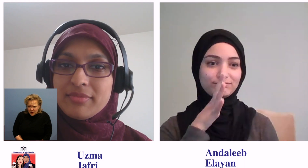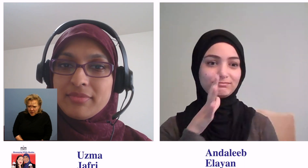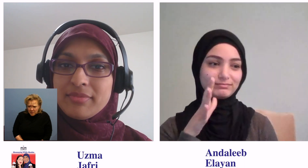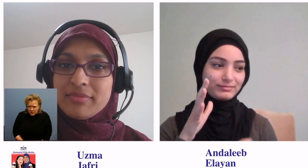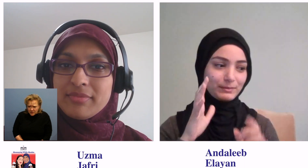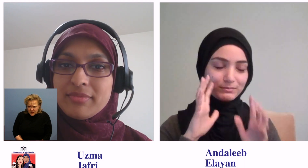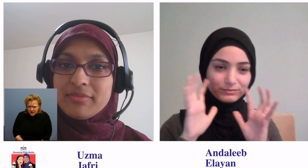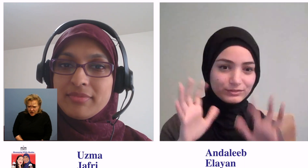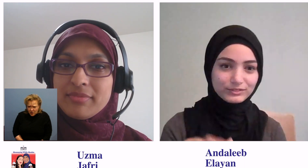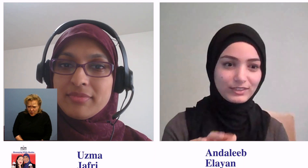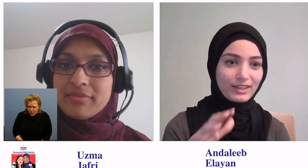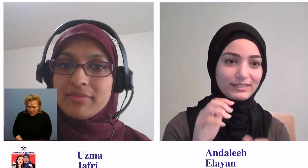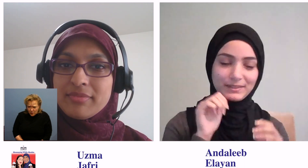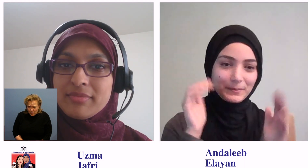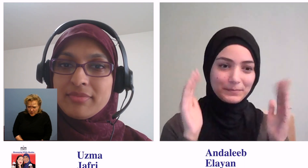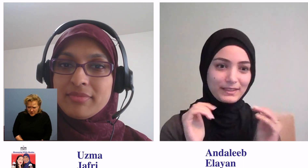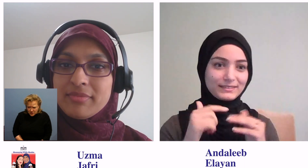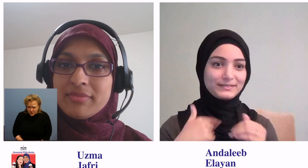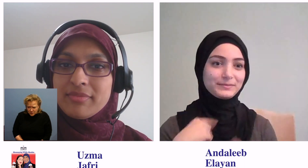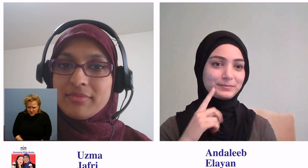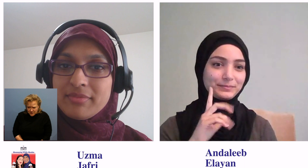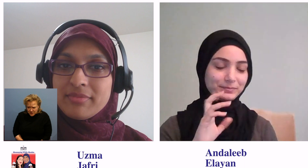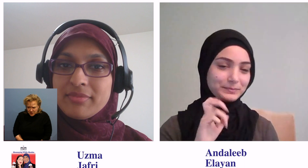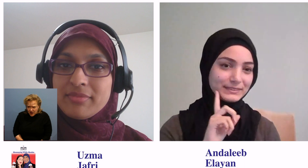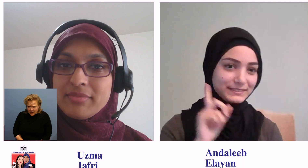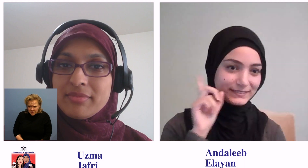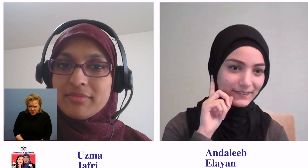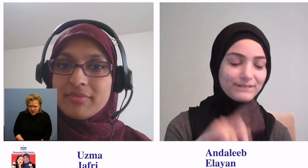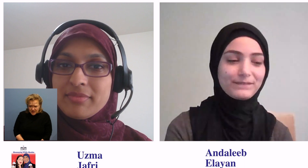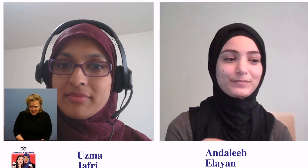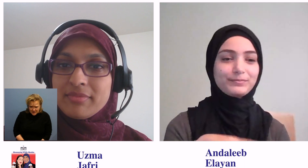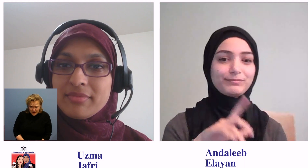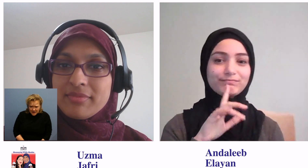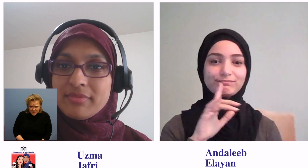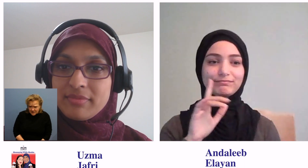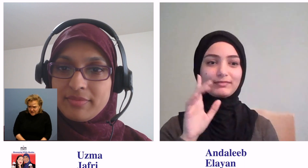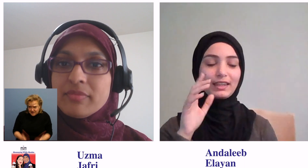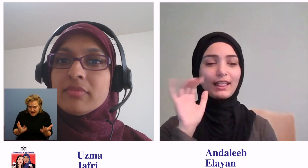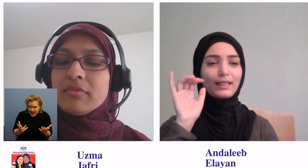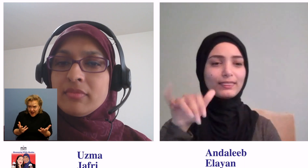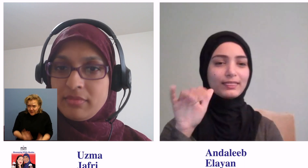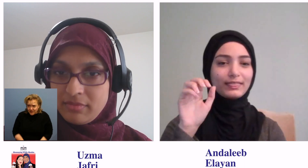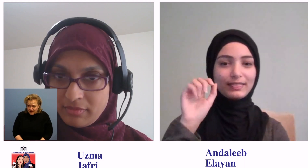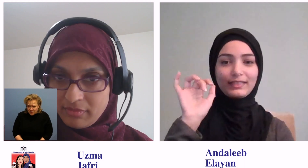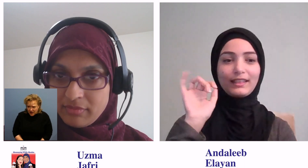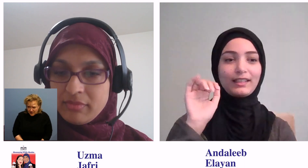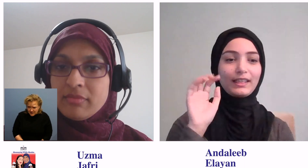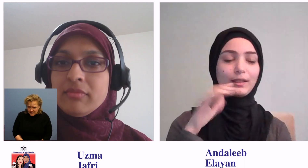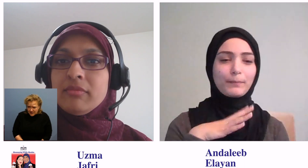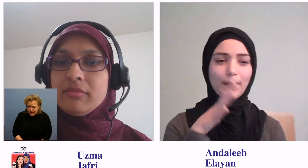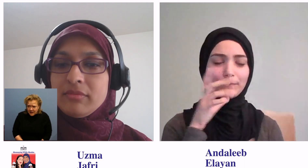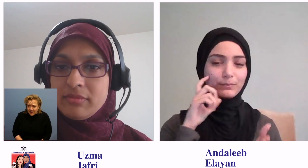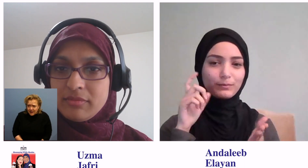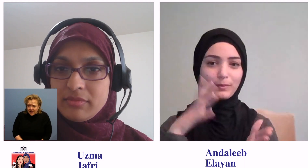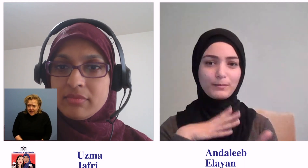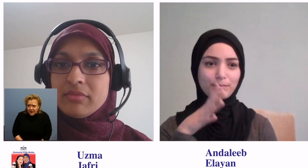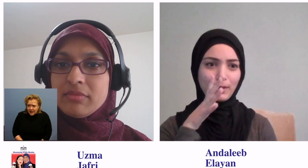you know, my mother didn't know what to do. She was very shocked because she didn't expect to have a deaf child.